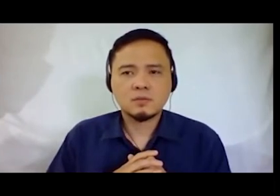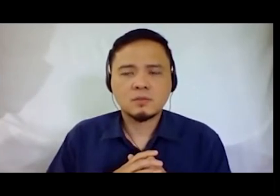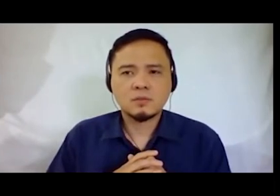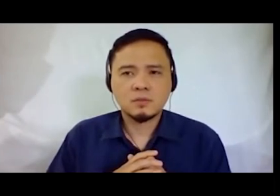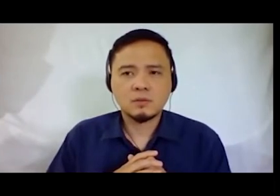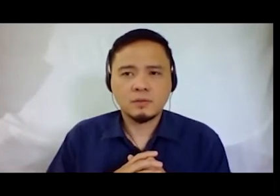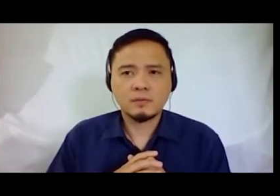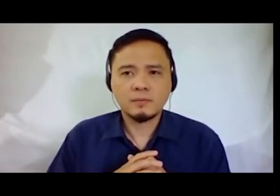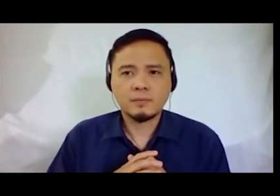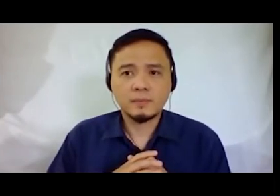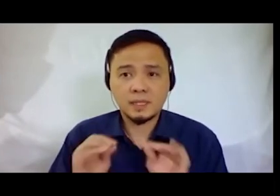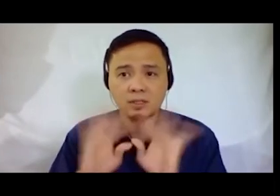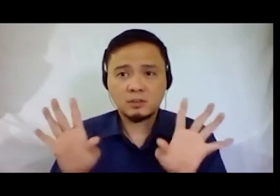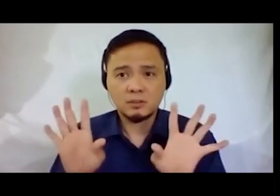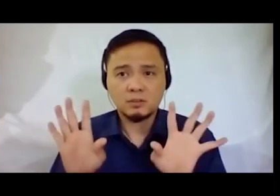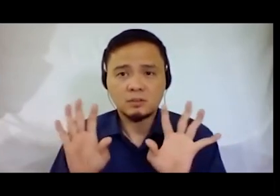right?